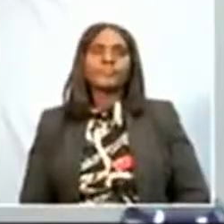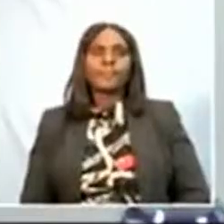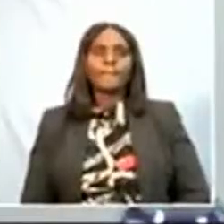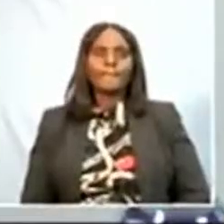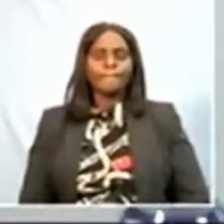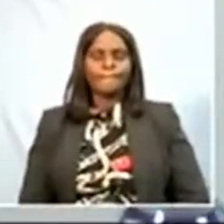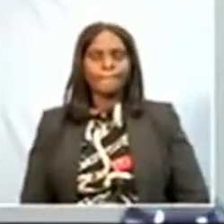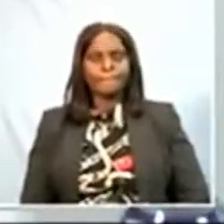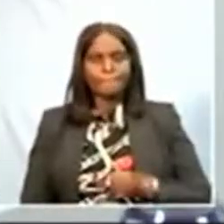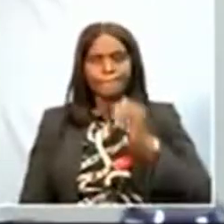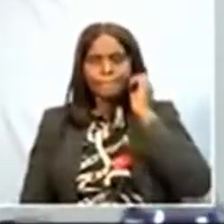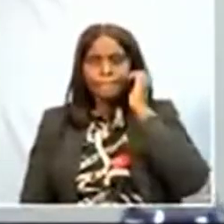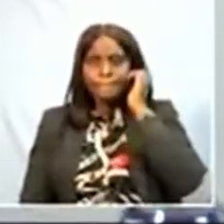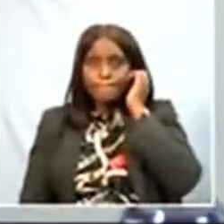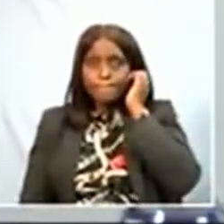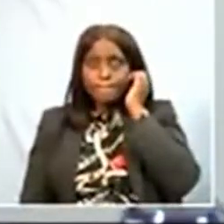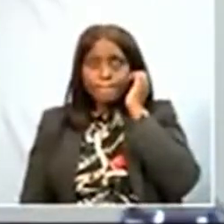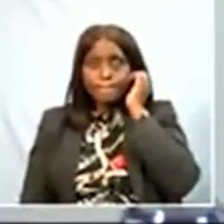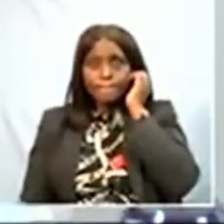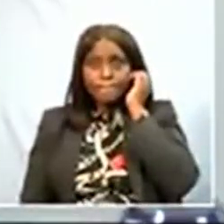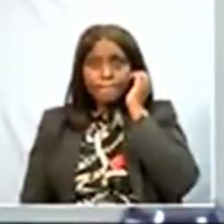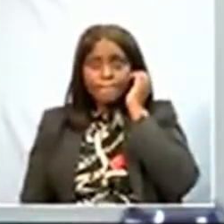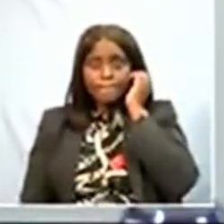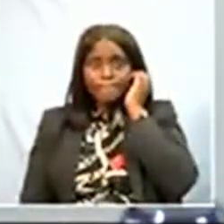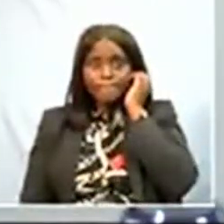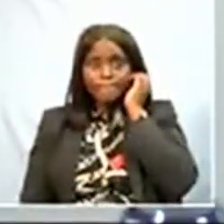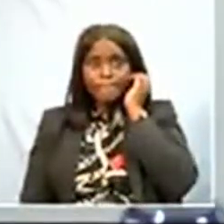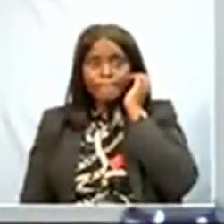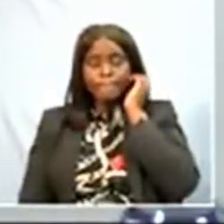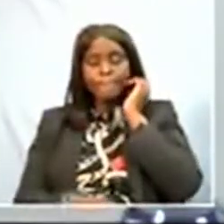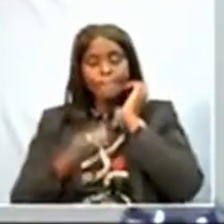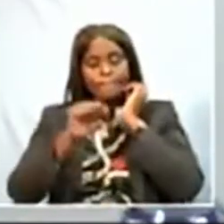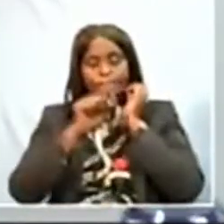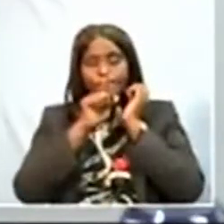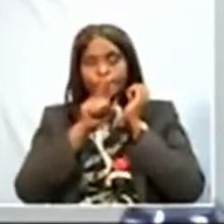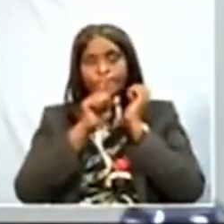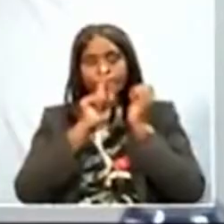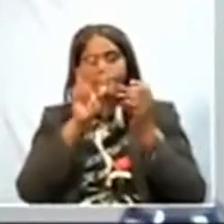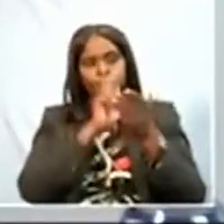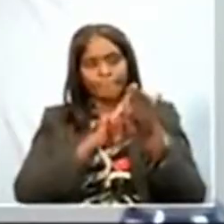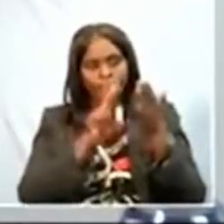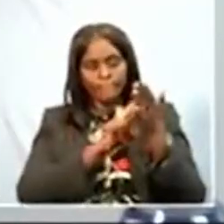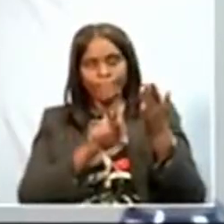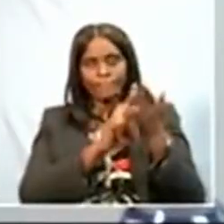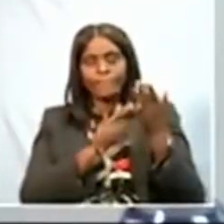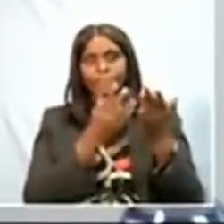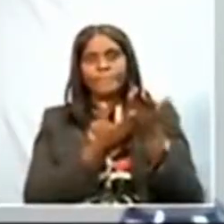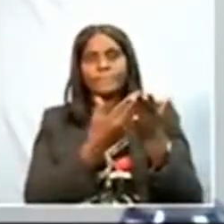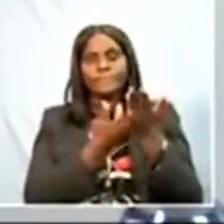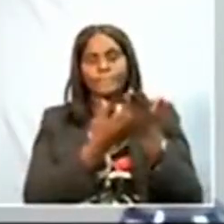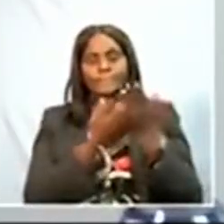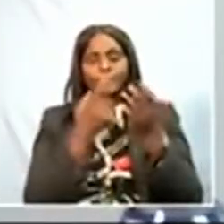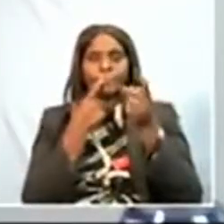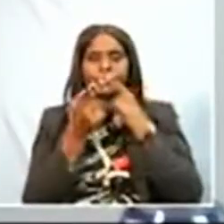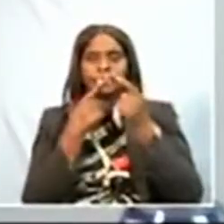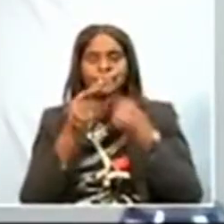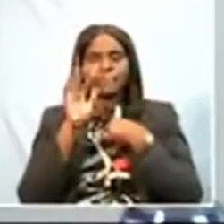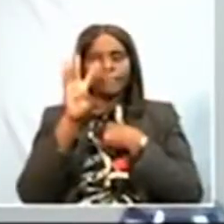Let me put on my glasses. Yeah, you read the title of the query. You say